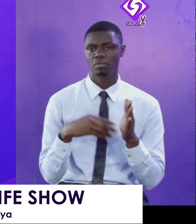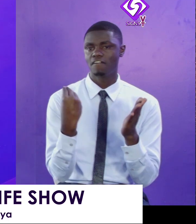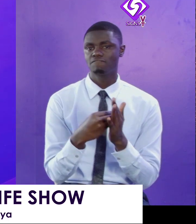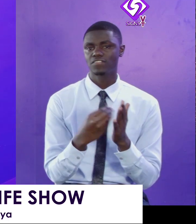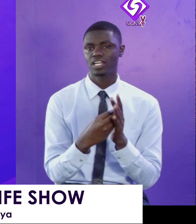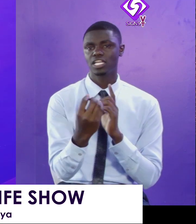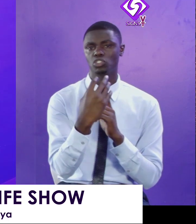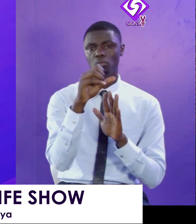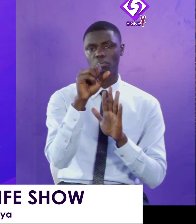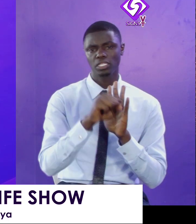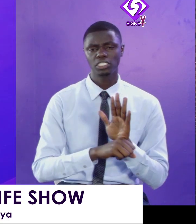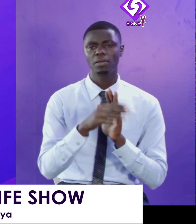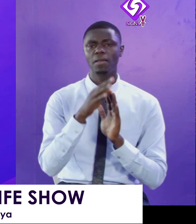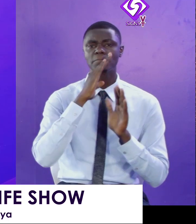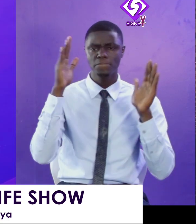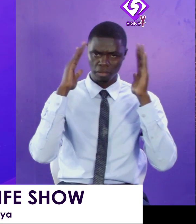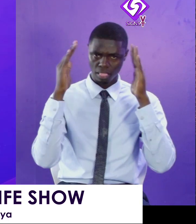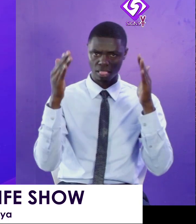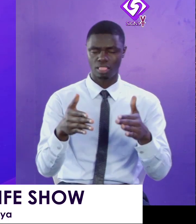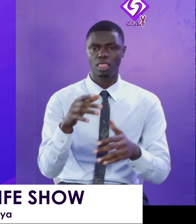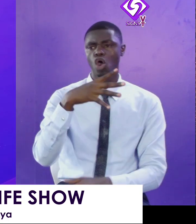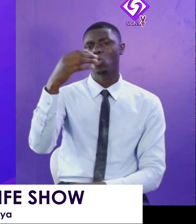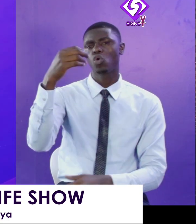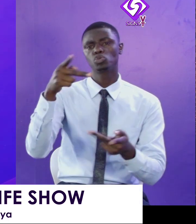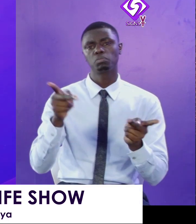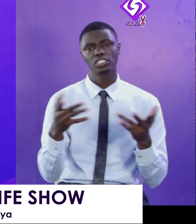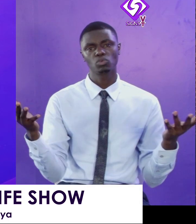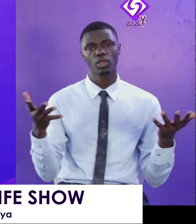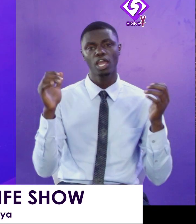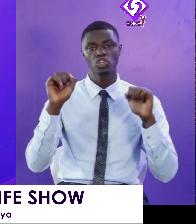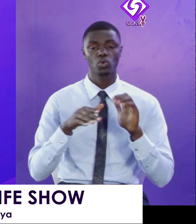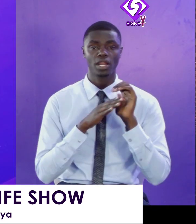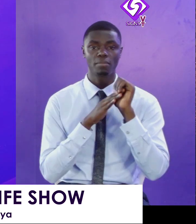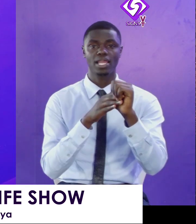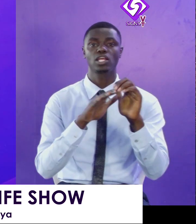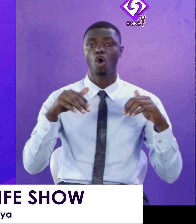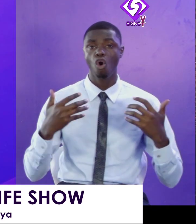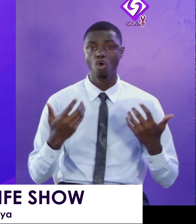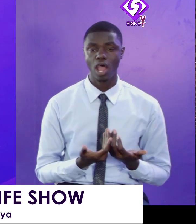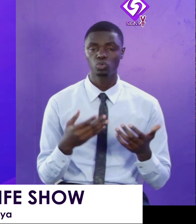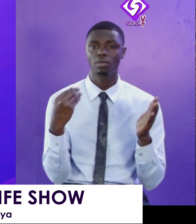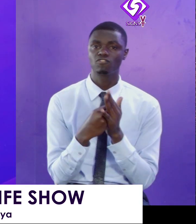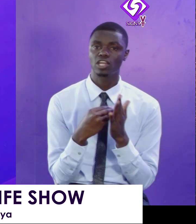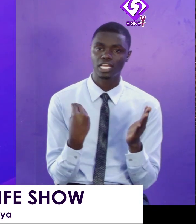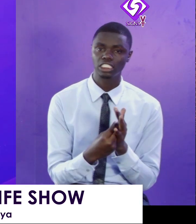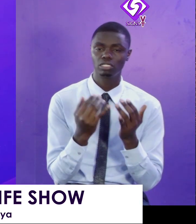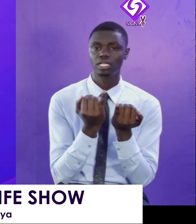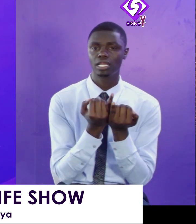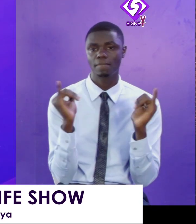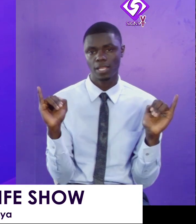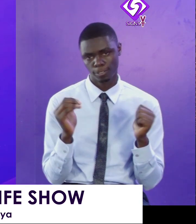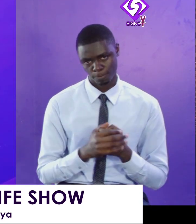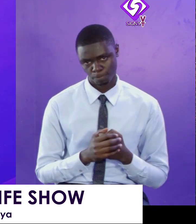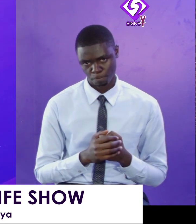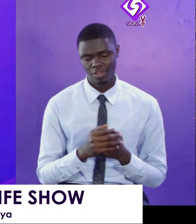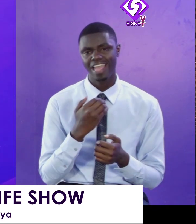Be deliberate on it. Go to places where you can be guided on how to be financially independent.